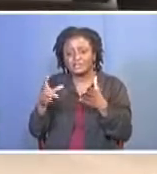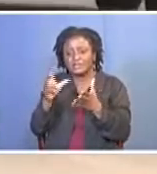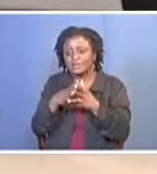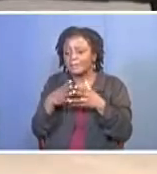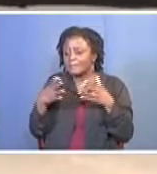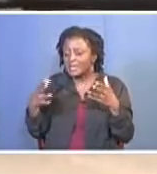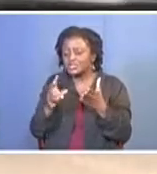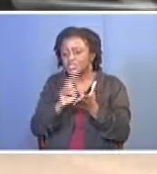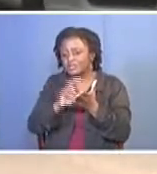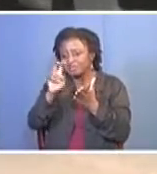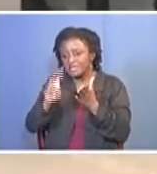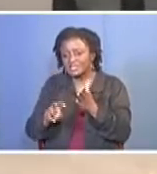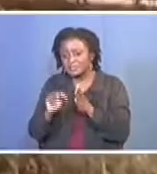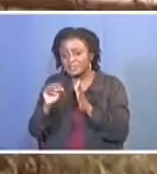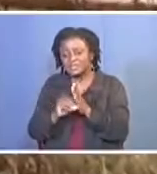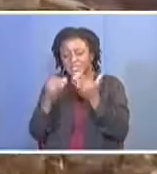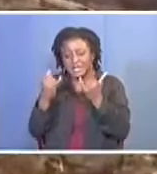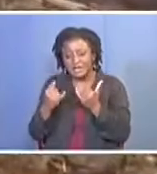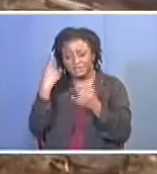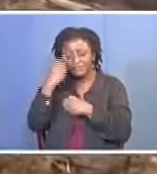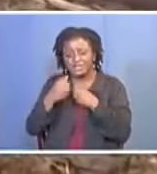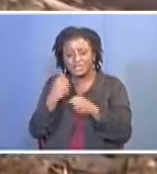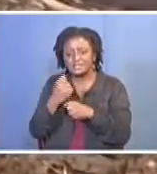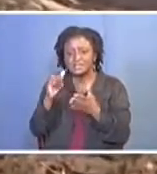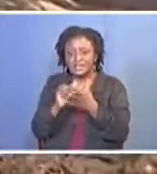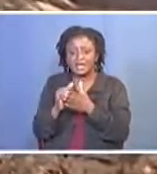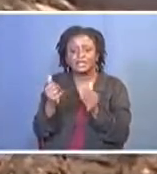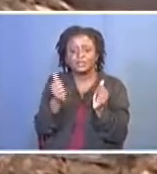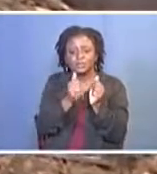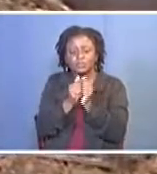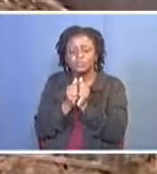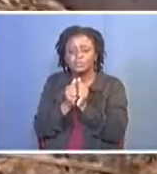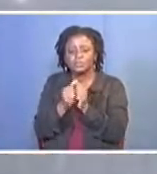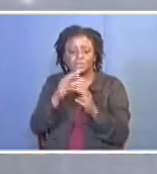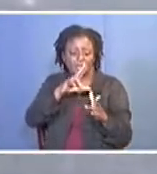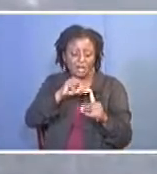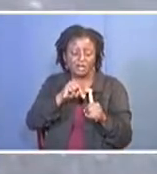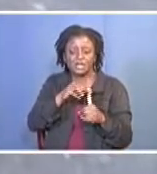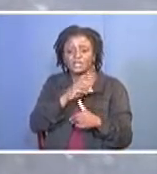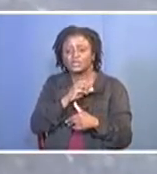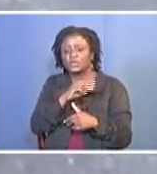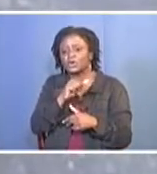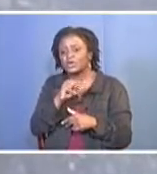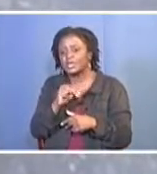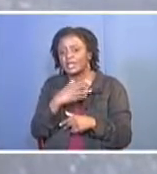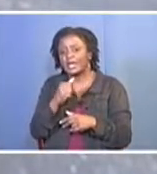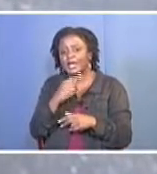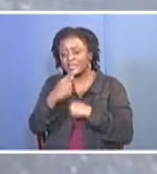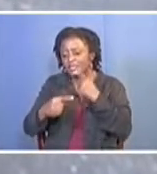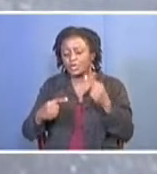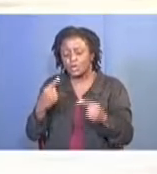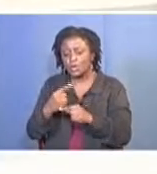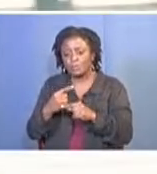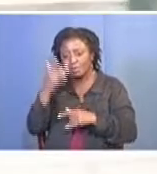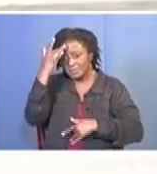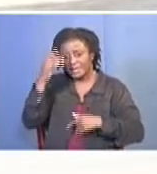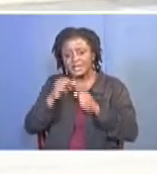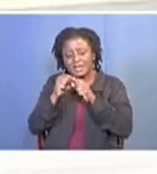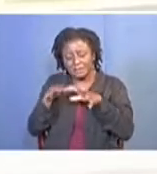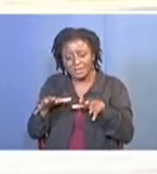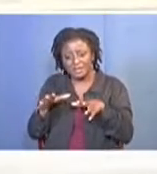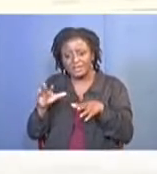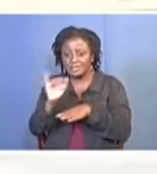for years. That, coupled with Hurricane Dorian and the global pandemic, the island's economy continues to struggle